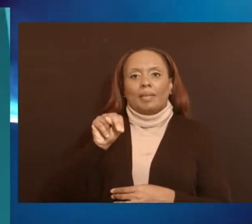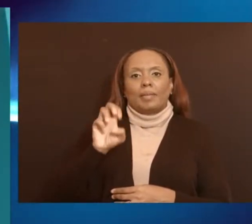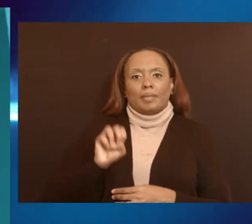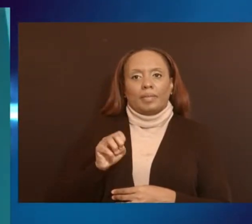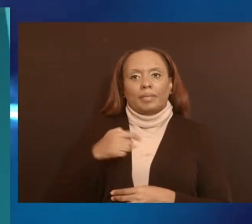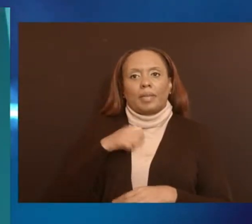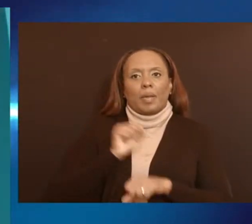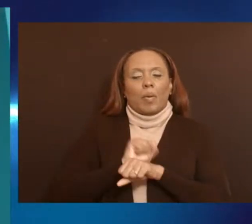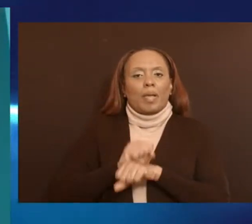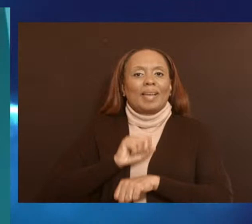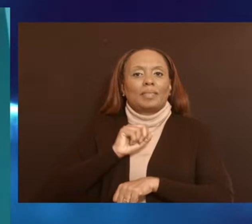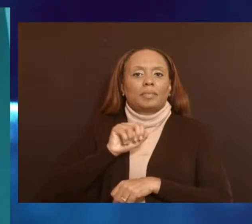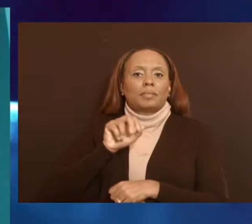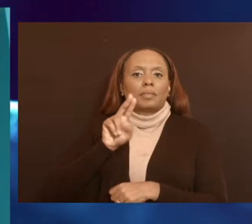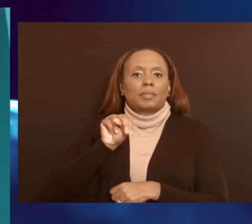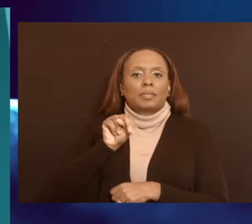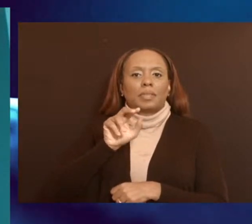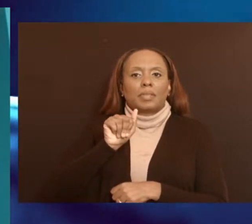Dr. George.